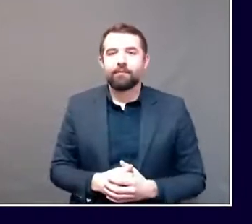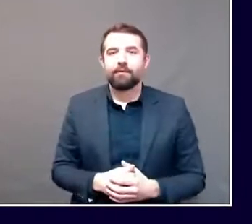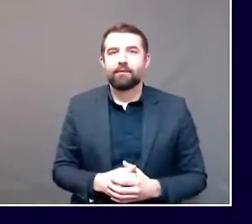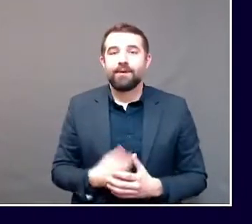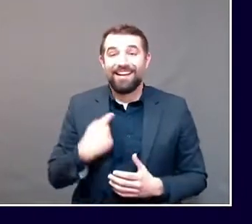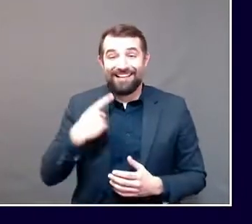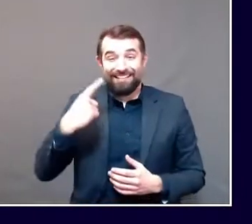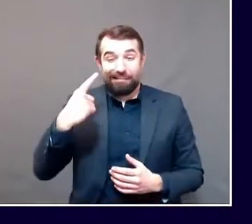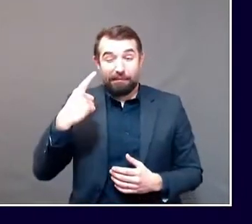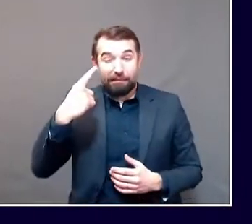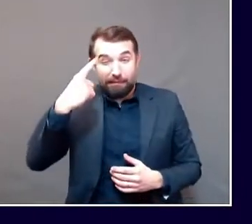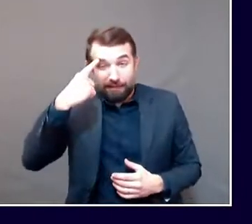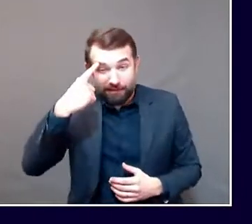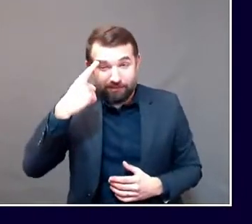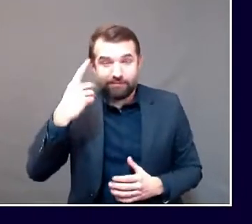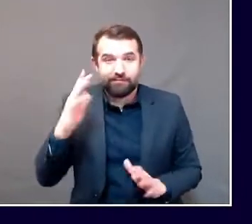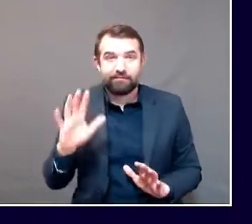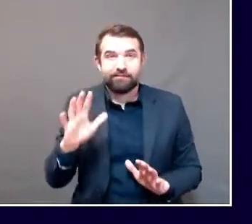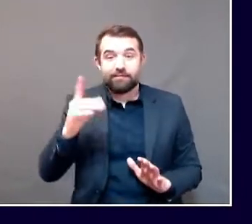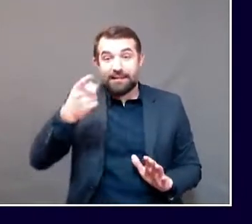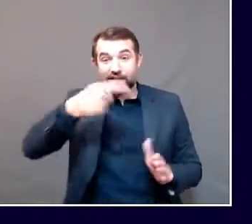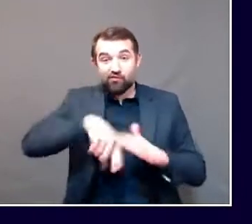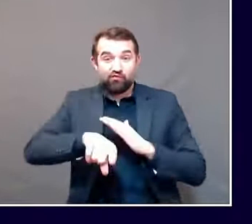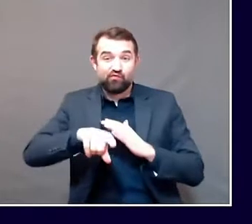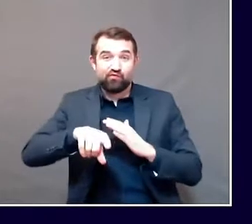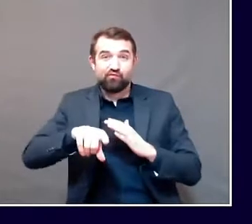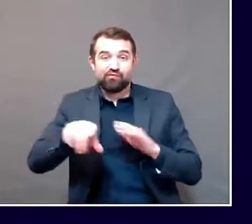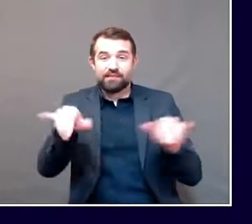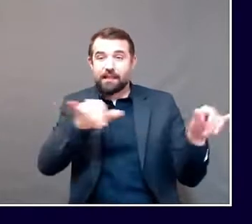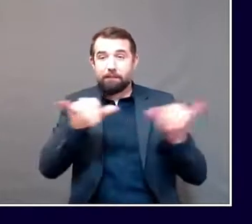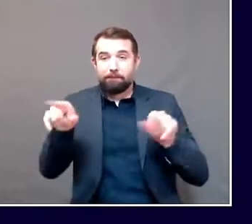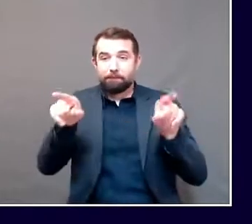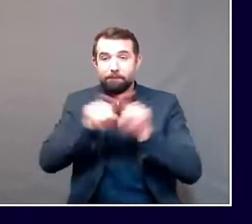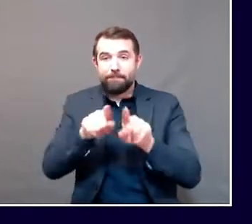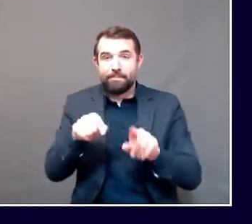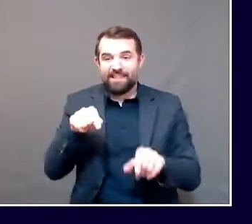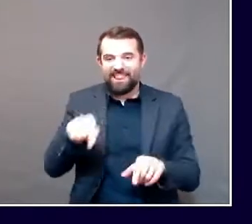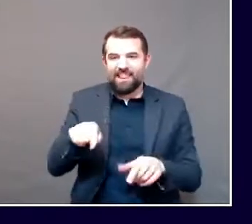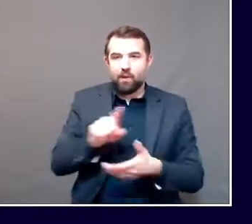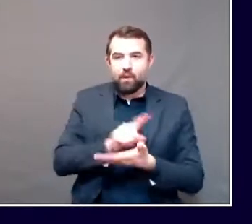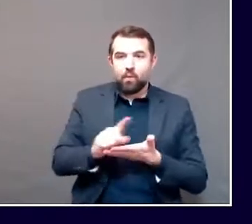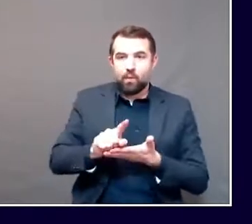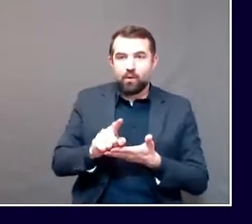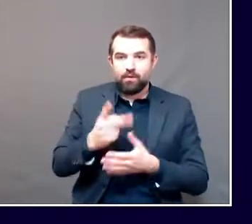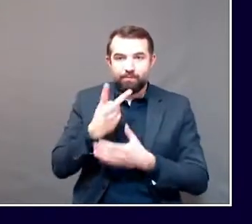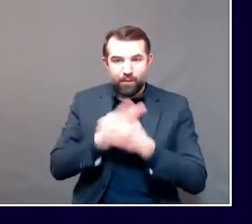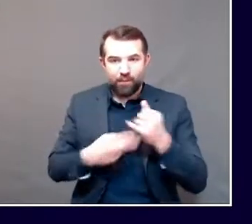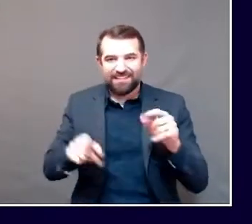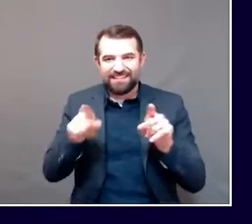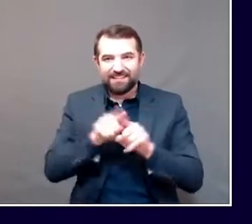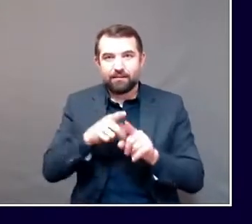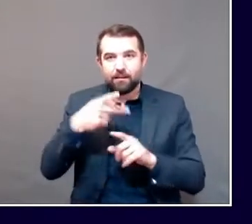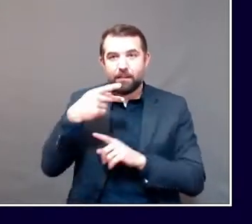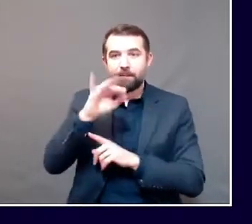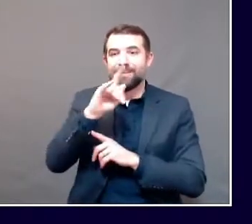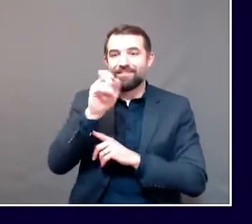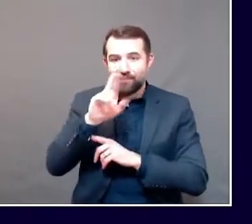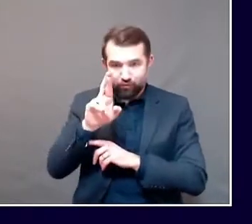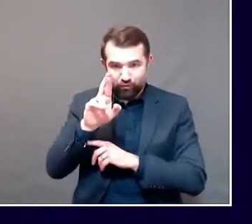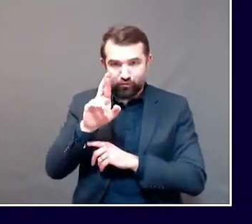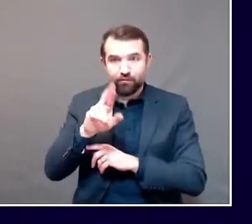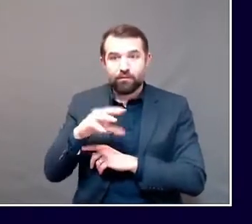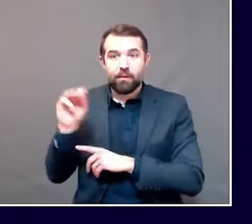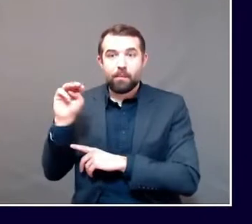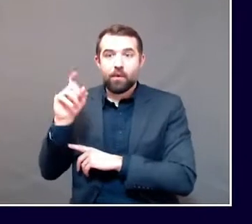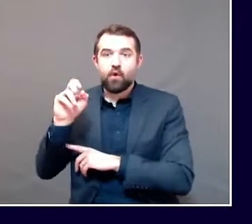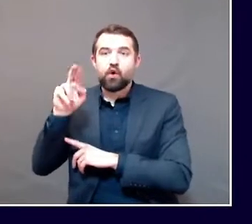is almost identical to what we got this week in terms of Pfizer and Moderna vaccines, with the added